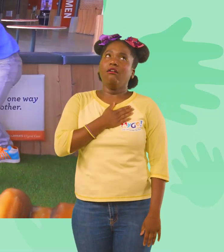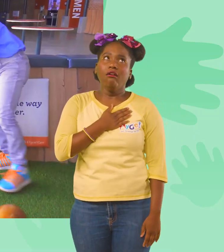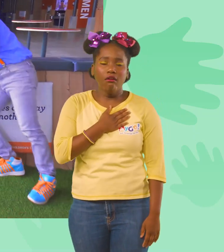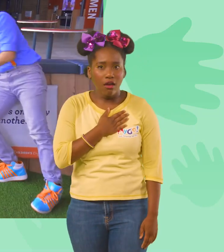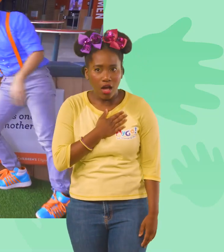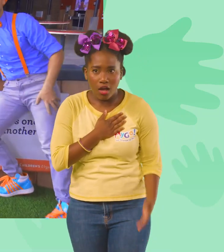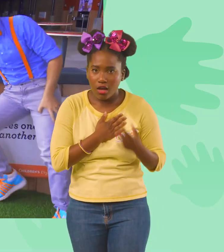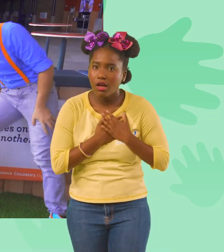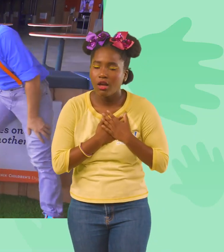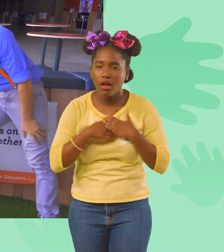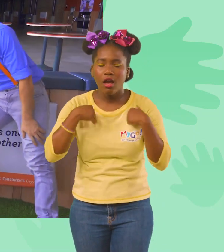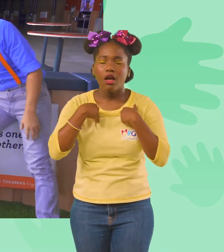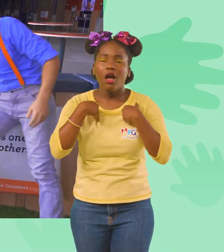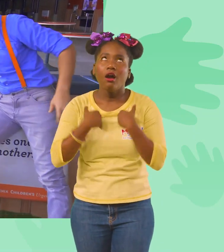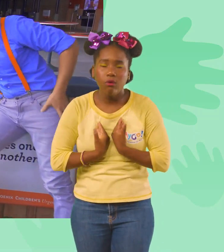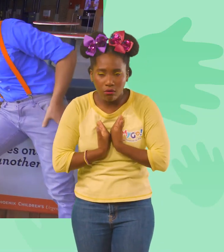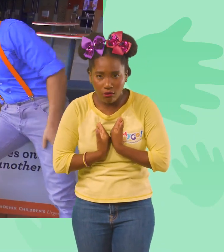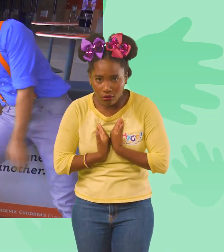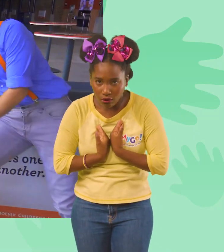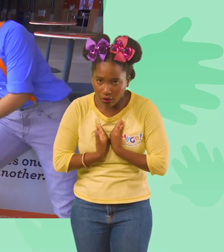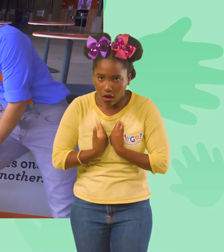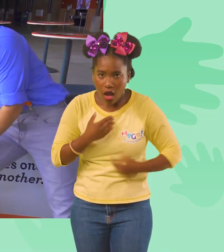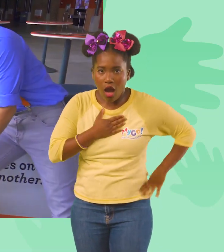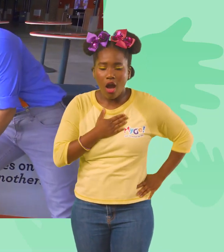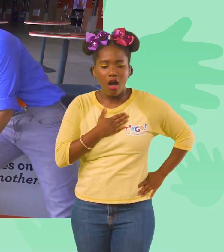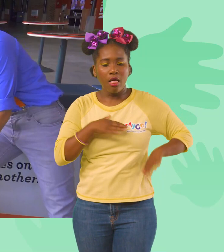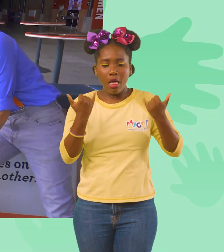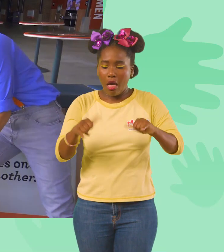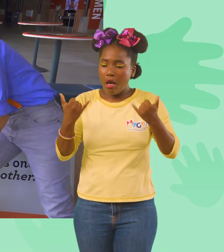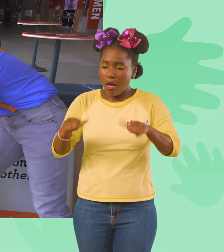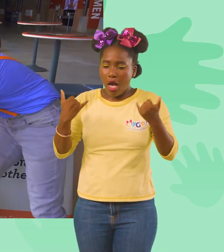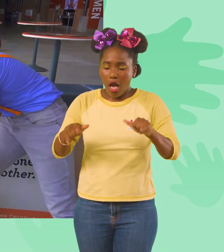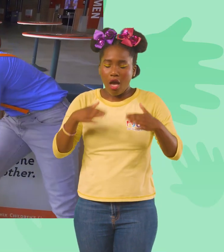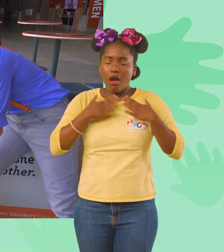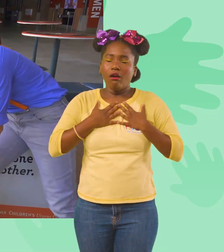Whoa! Oh, geez. I am getting so tired with all this playing.